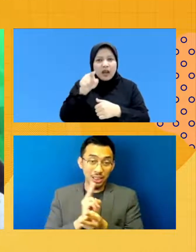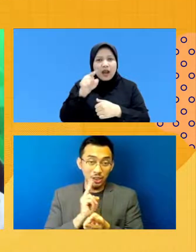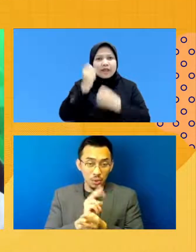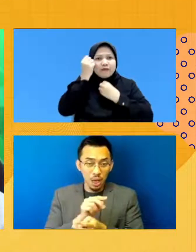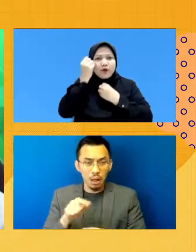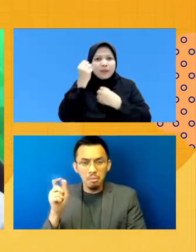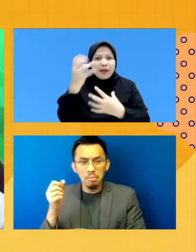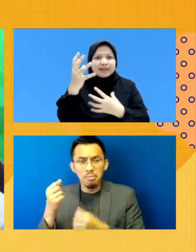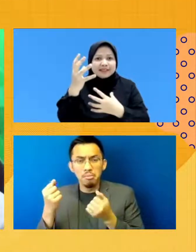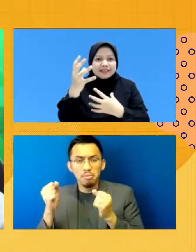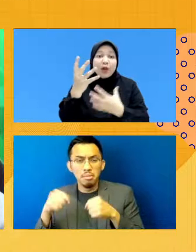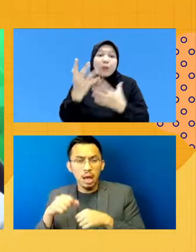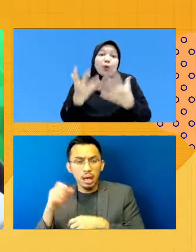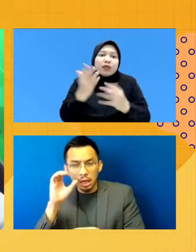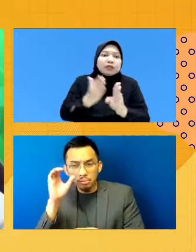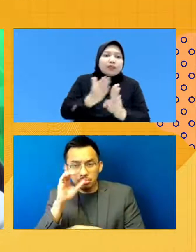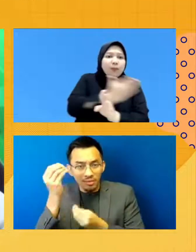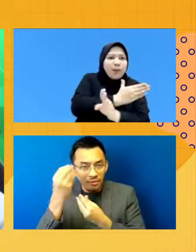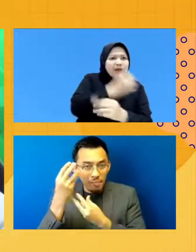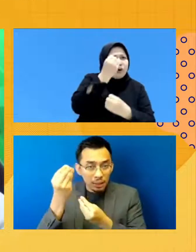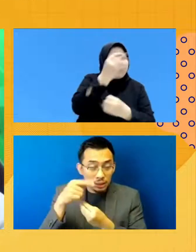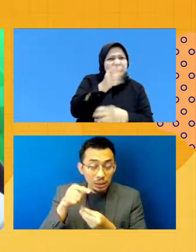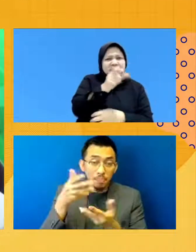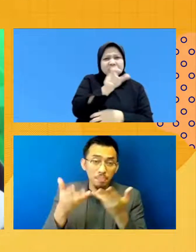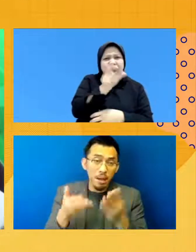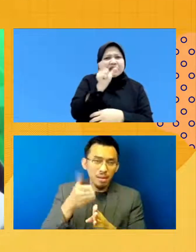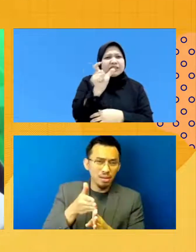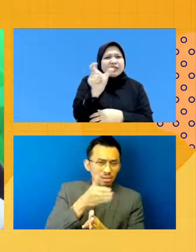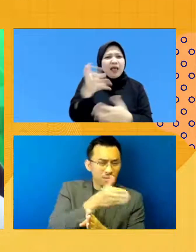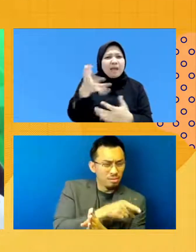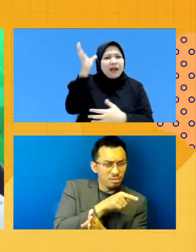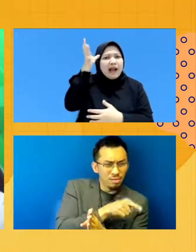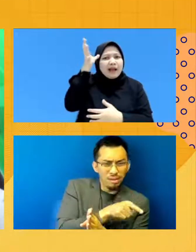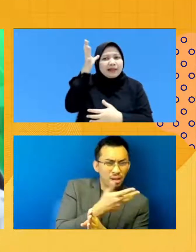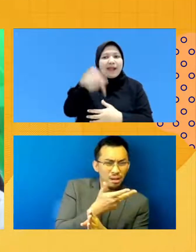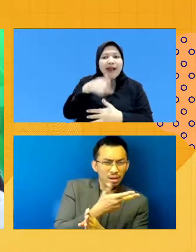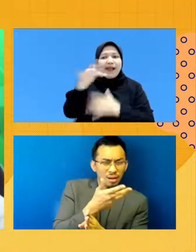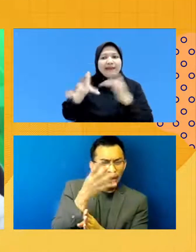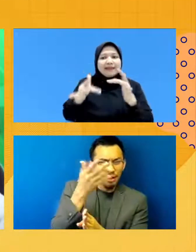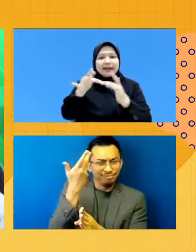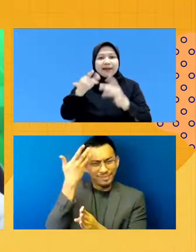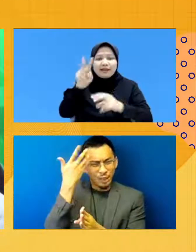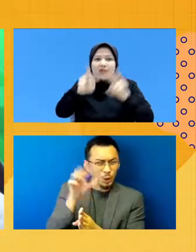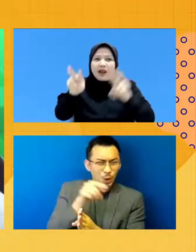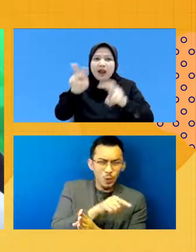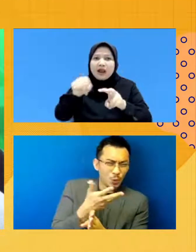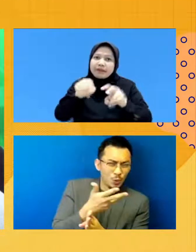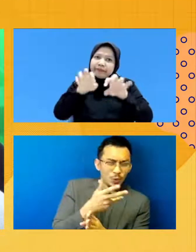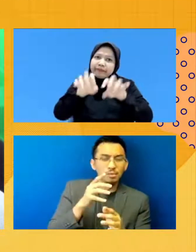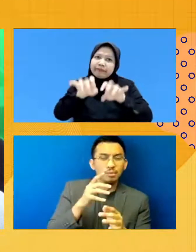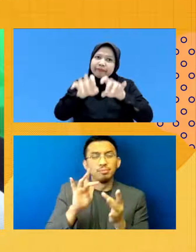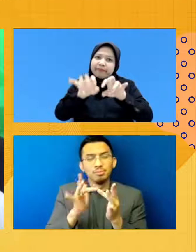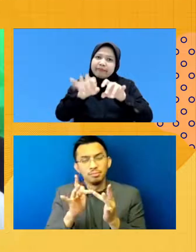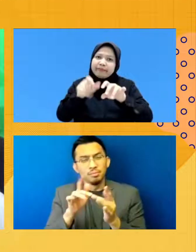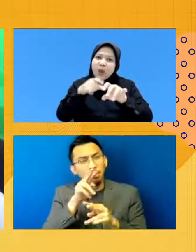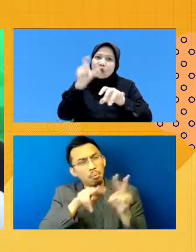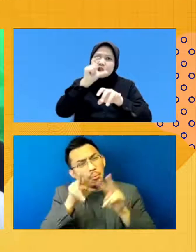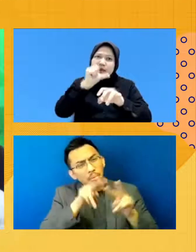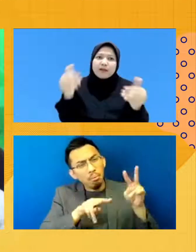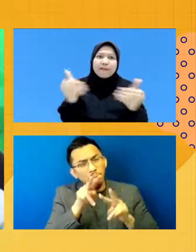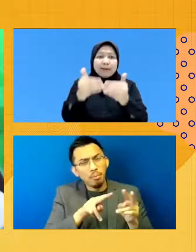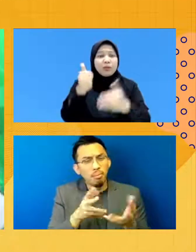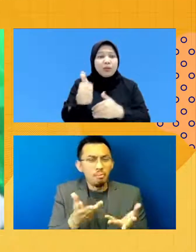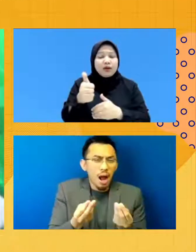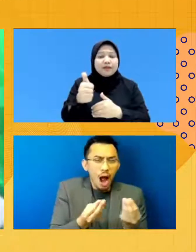heard. And sometimes this information can be sensitive for them. And